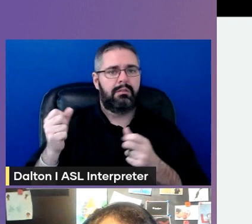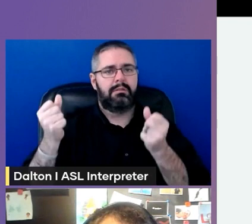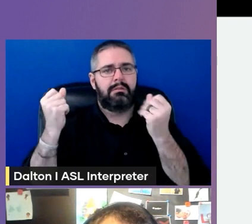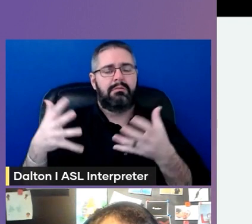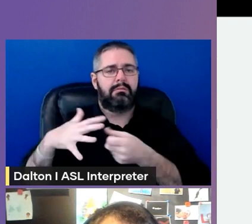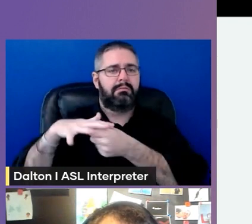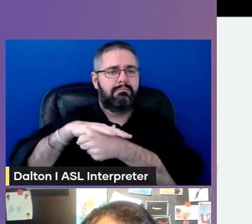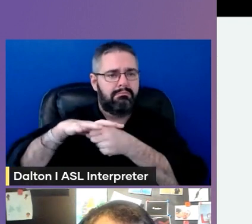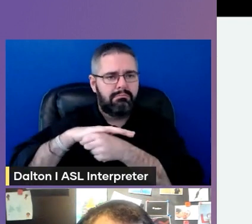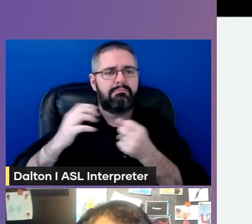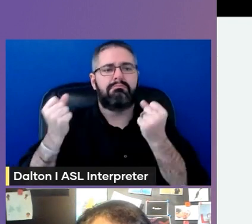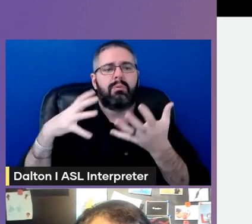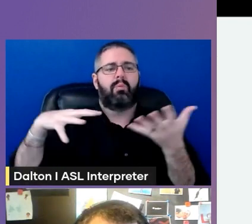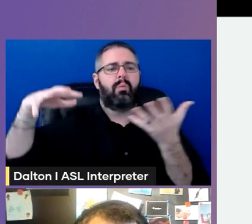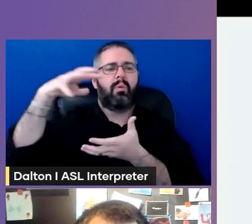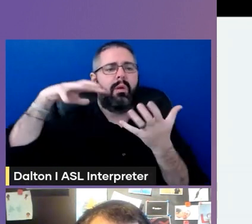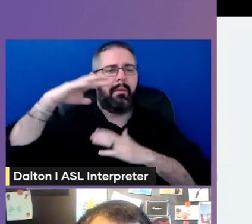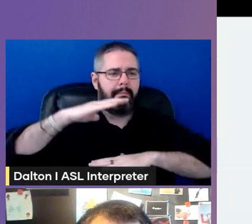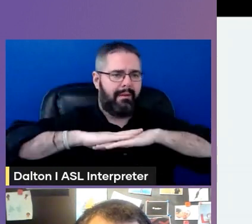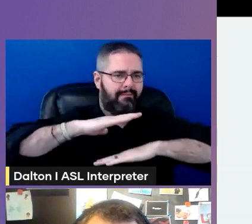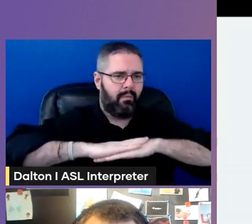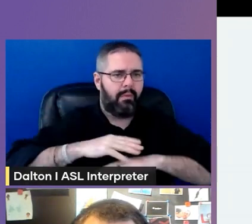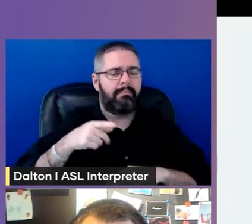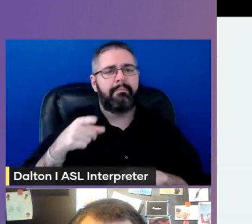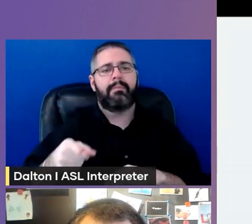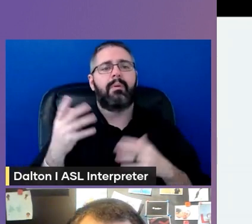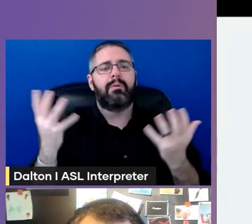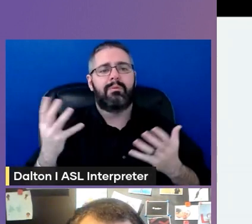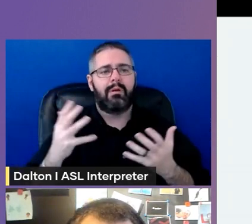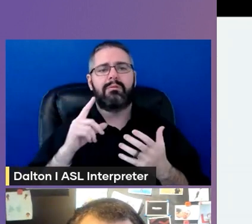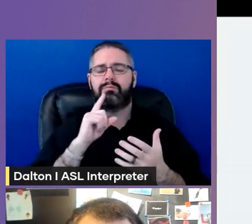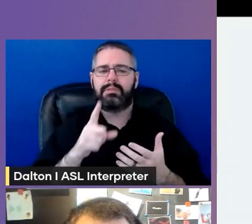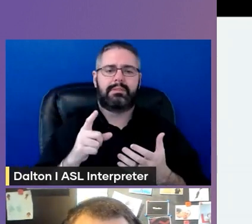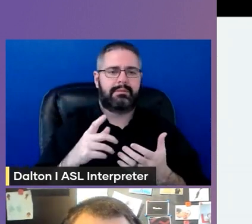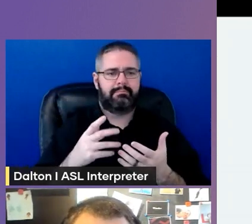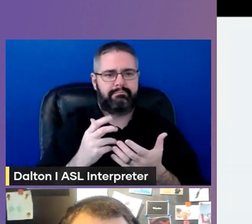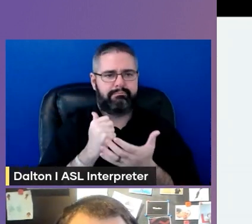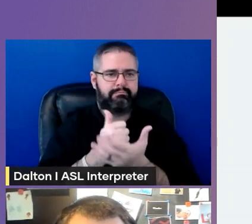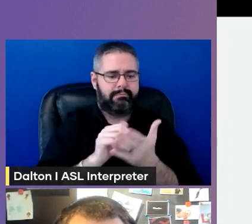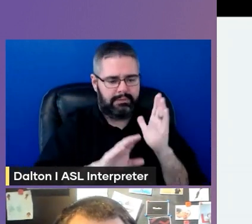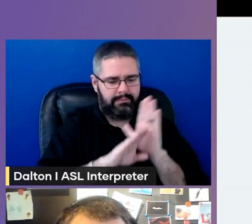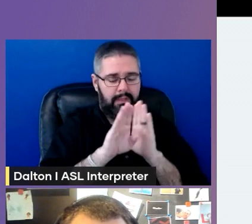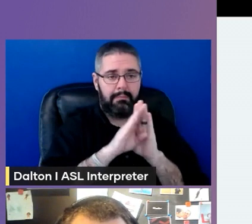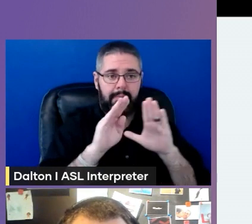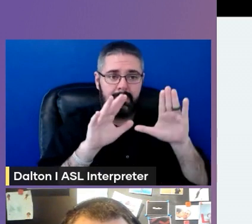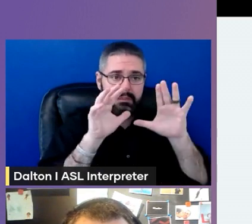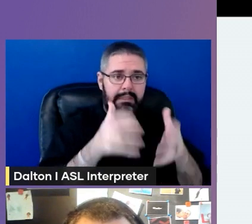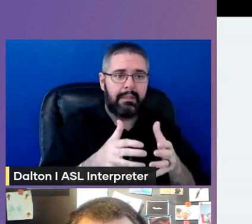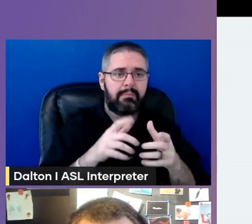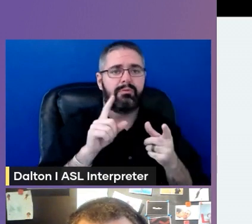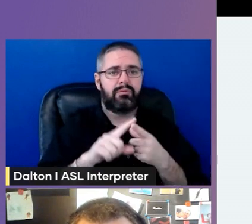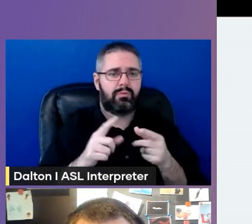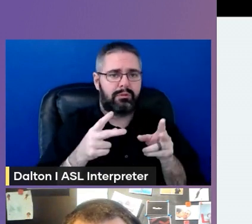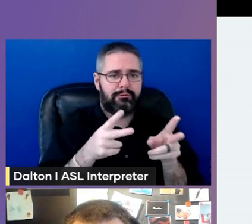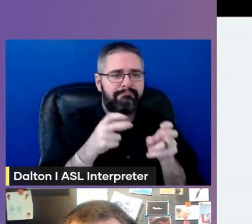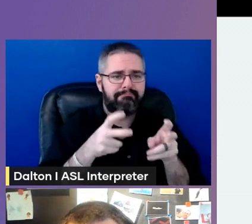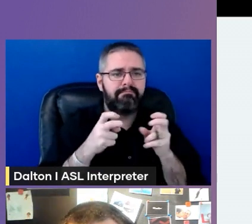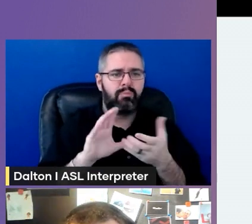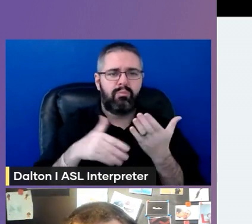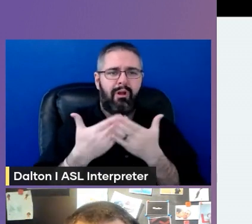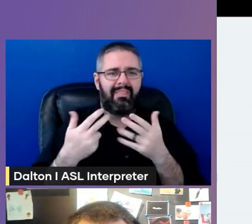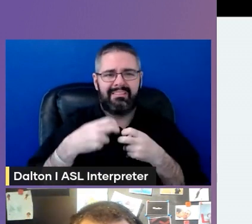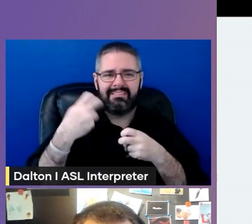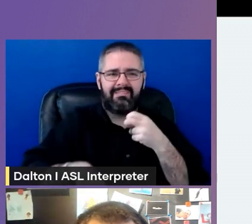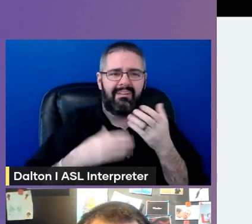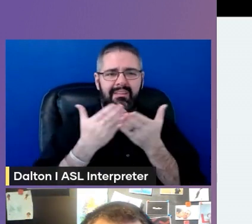multi-cloud platform that helps developing teams to basically abstract away all the difficult stuff where you want